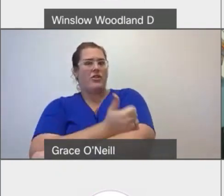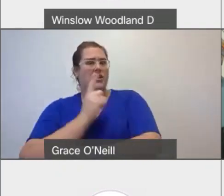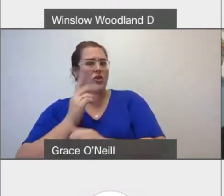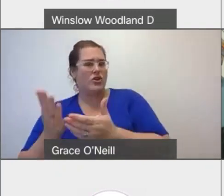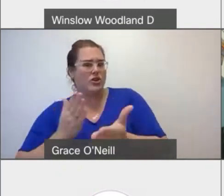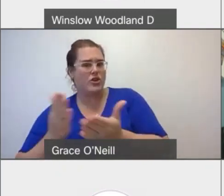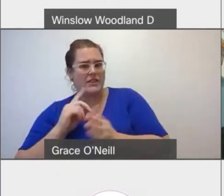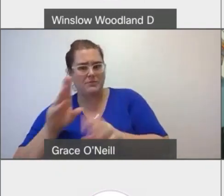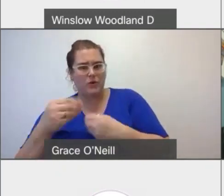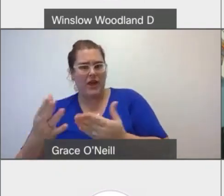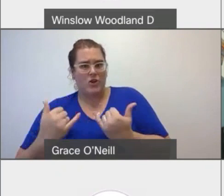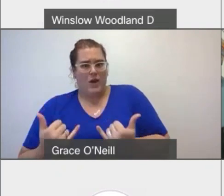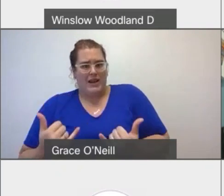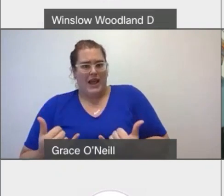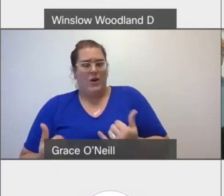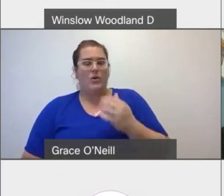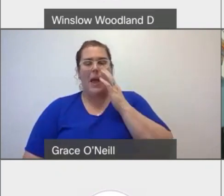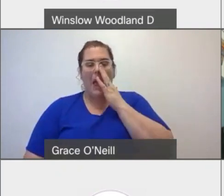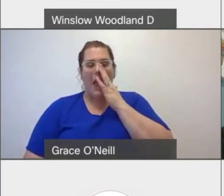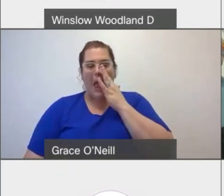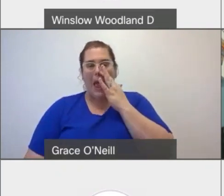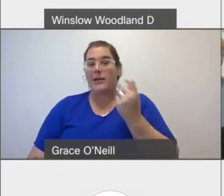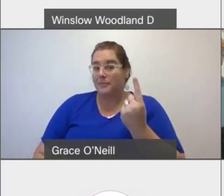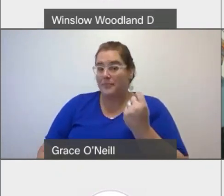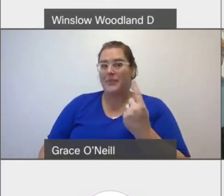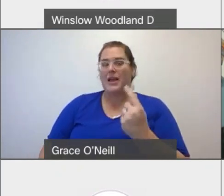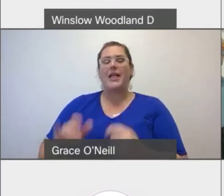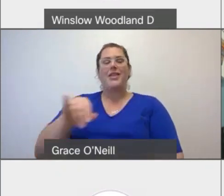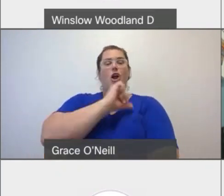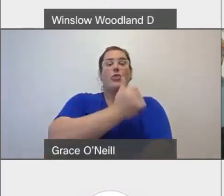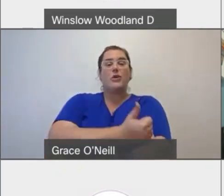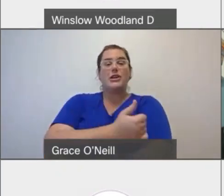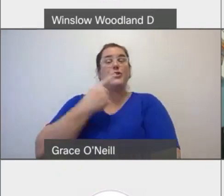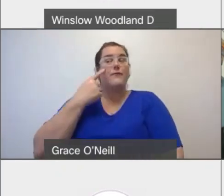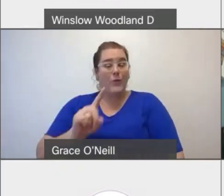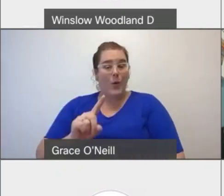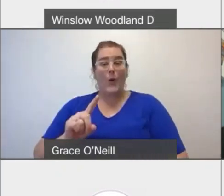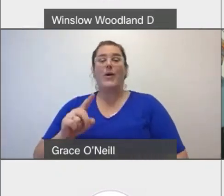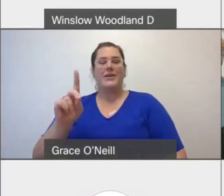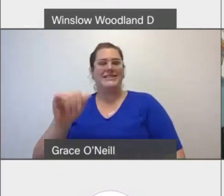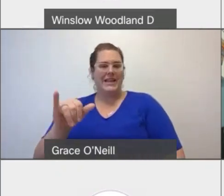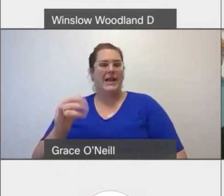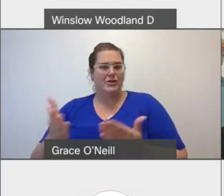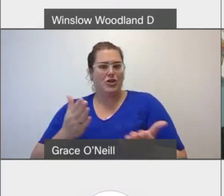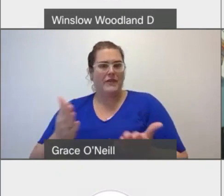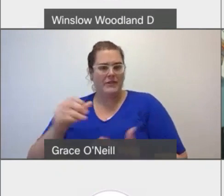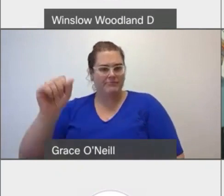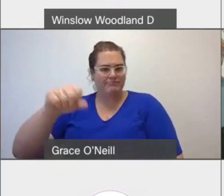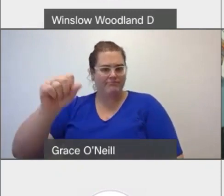being provided. The authorization is for the day service. And so, for